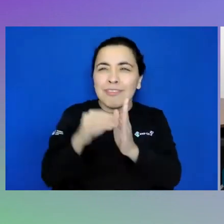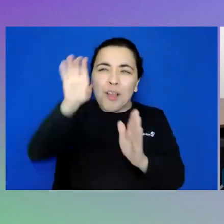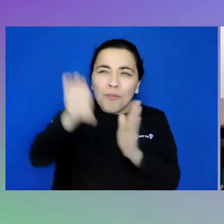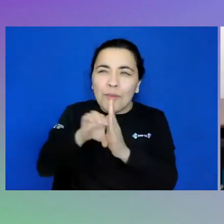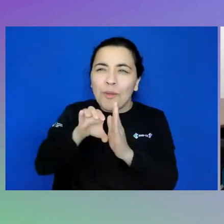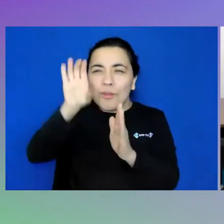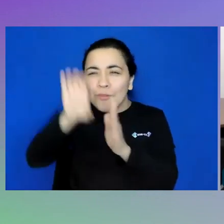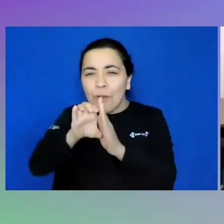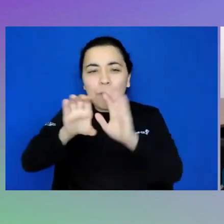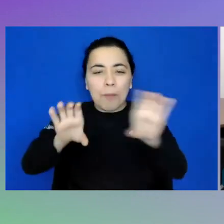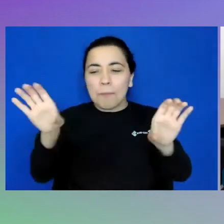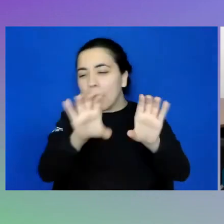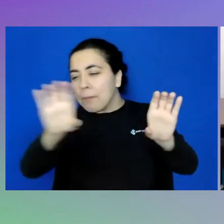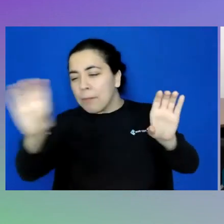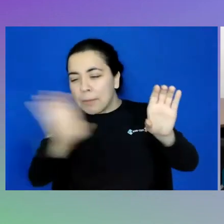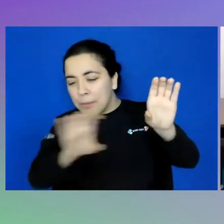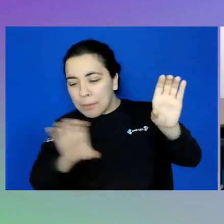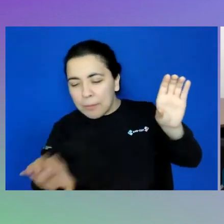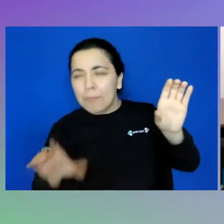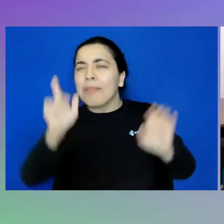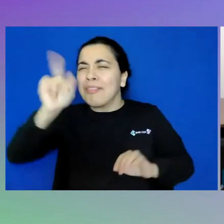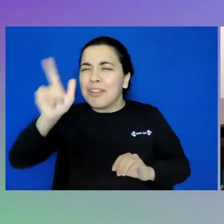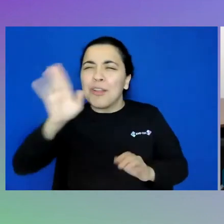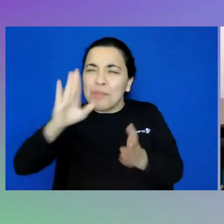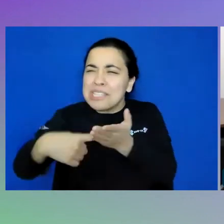or something.